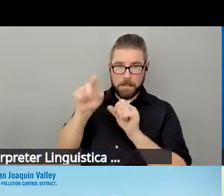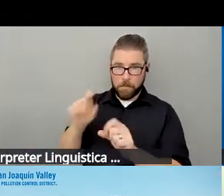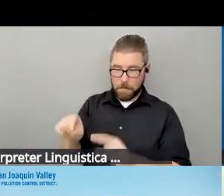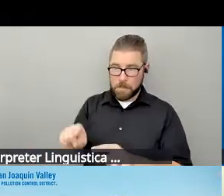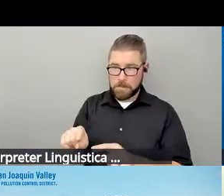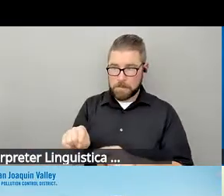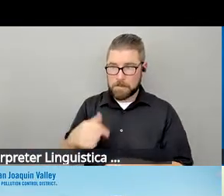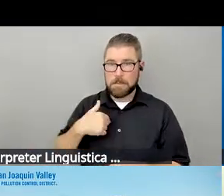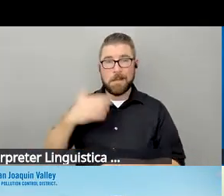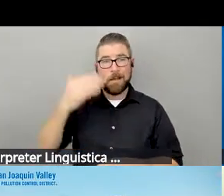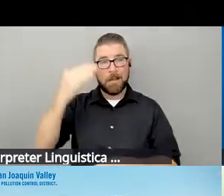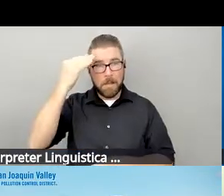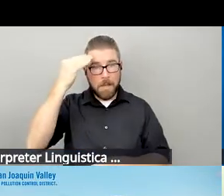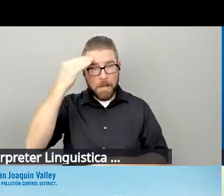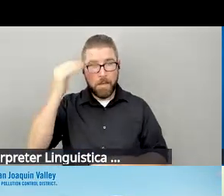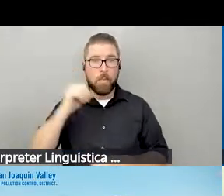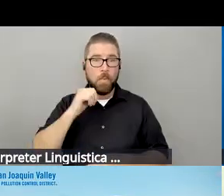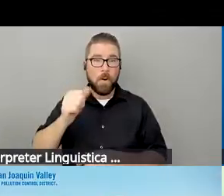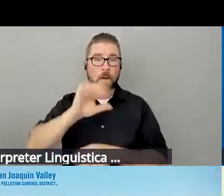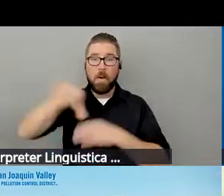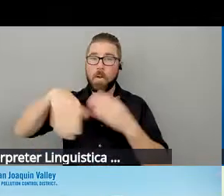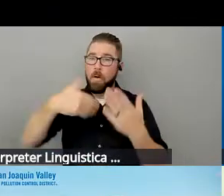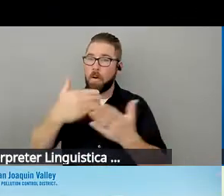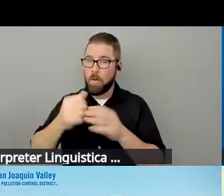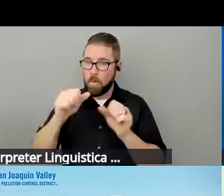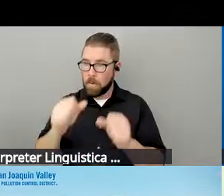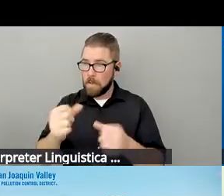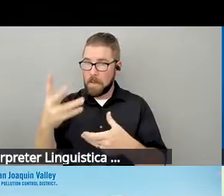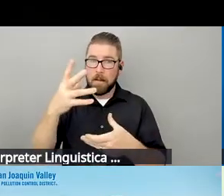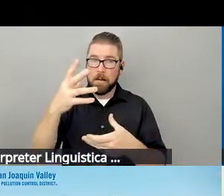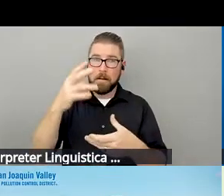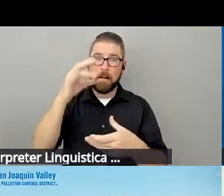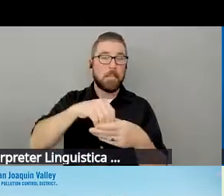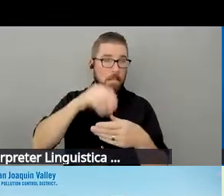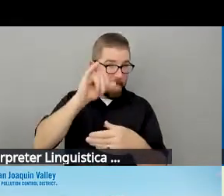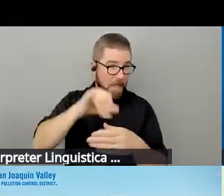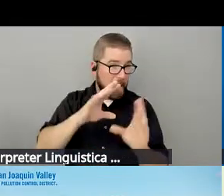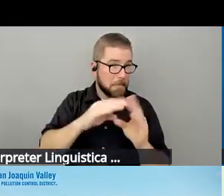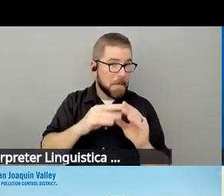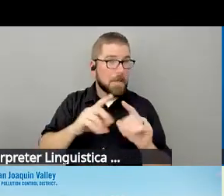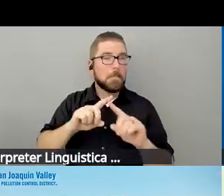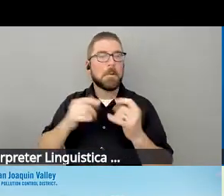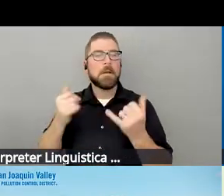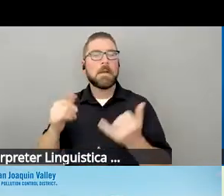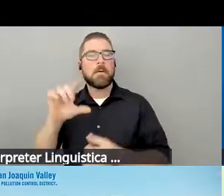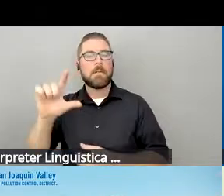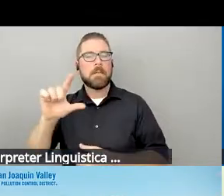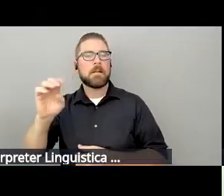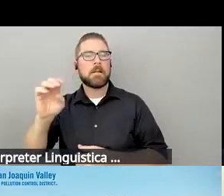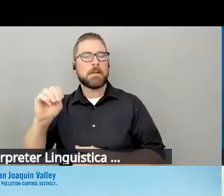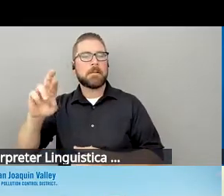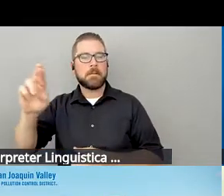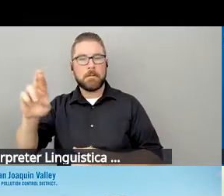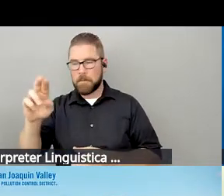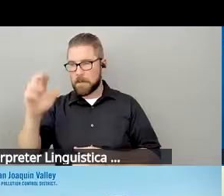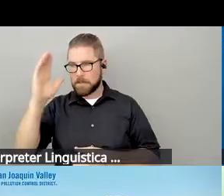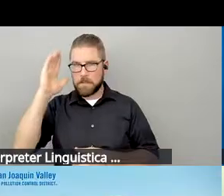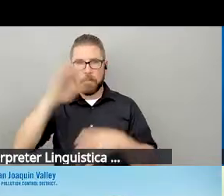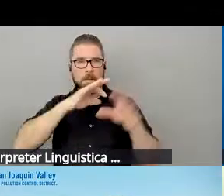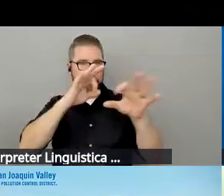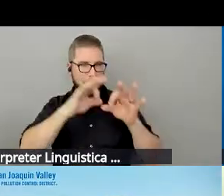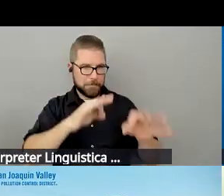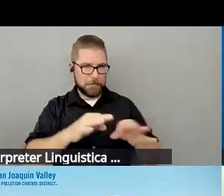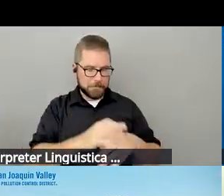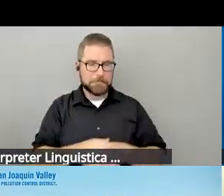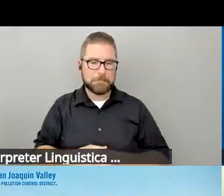today Little Manila will review and discuss their updates on both projects. Little Manila Rising is looking forward to providing